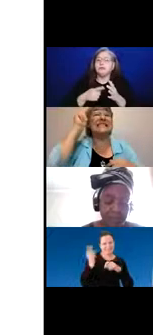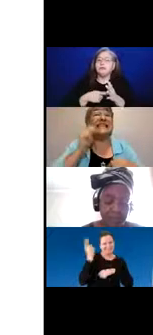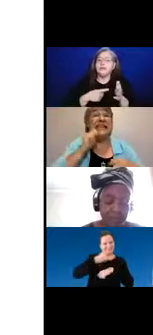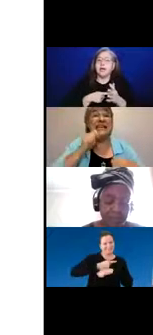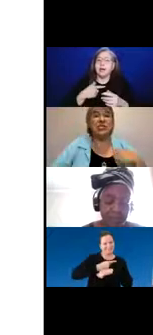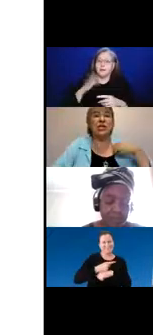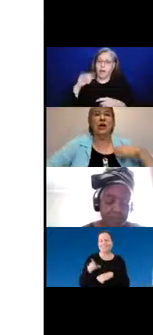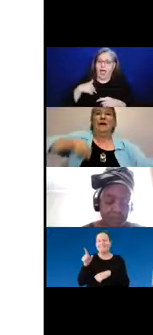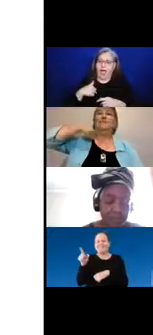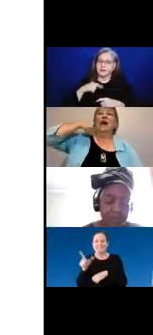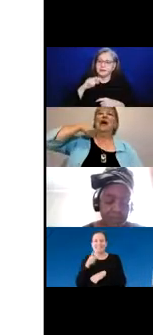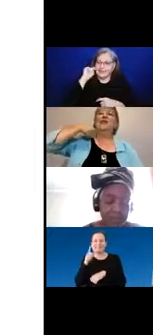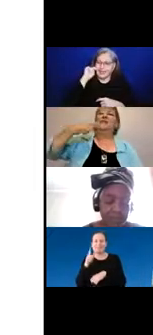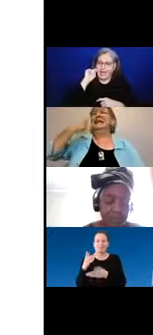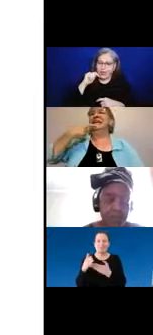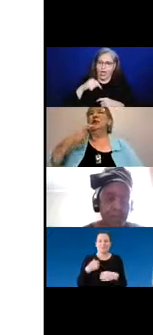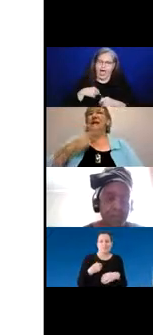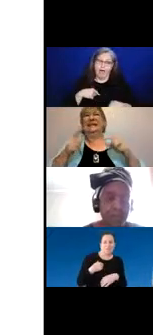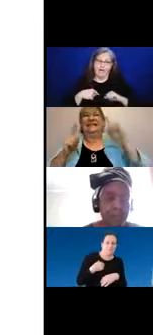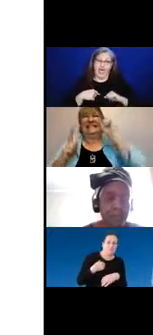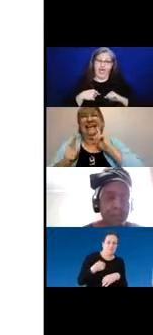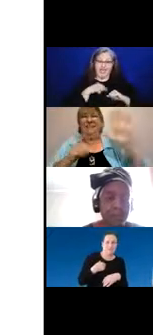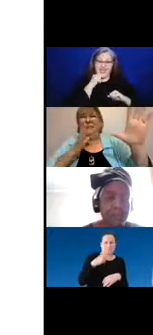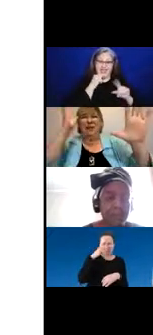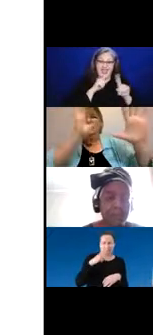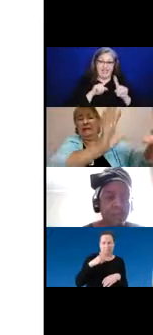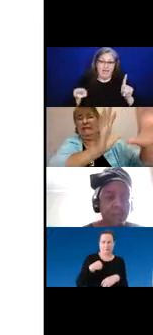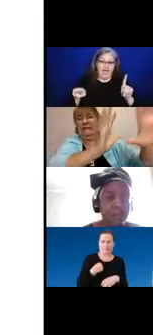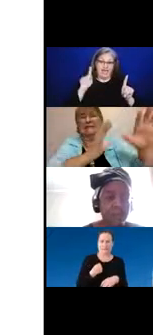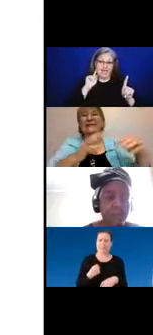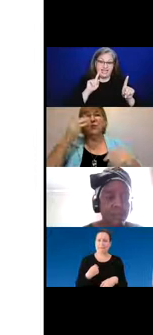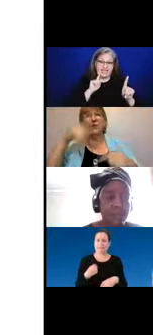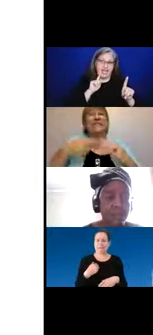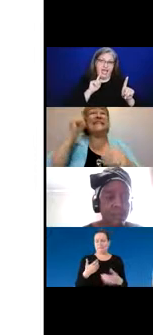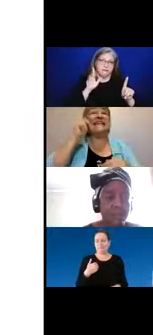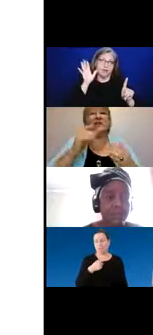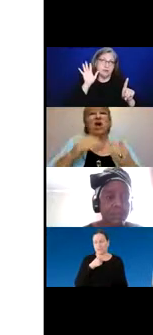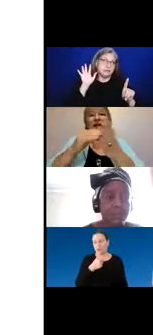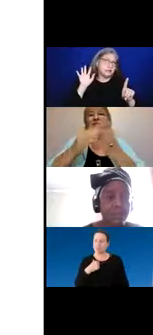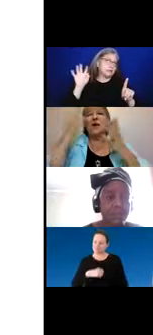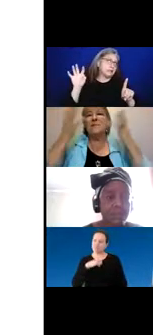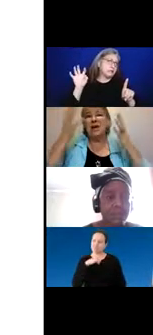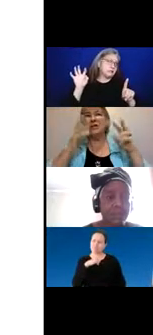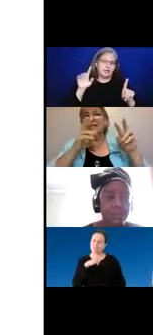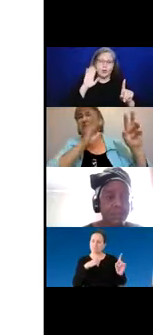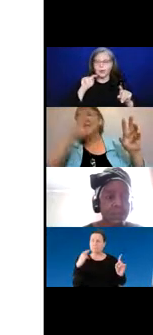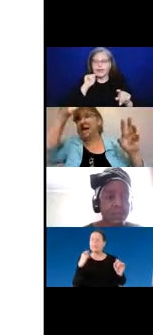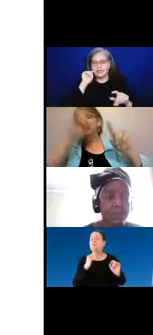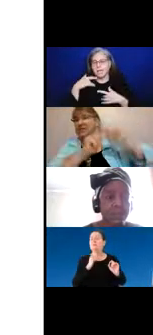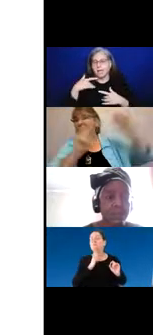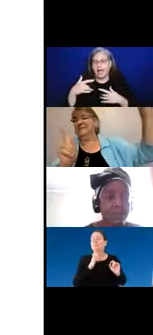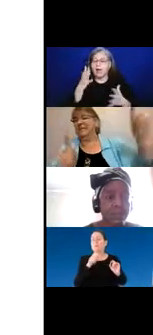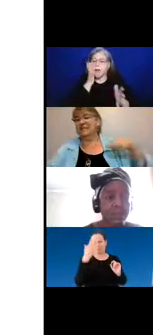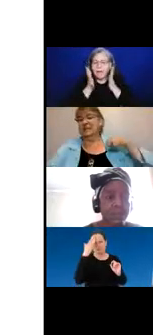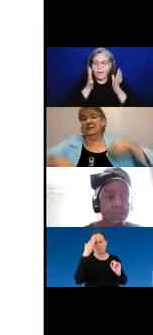when I was a teenager, proud of being hearing, but deaf parents, oh, when teenage often are embarrassed if parents